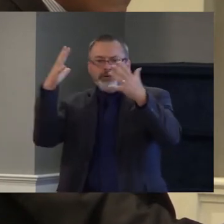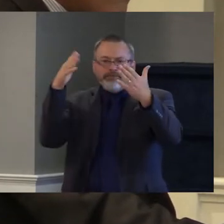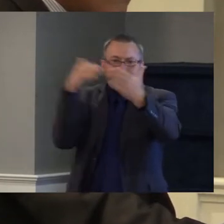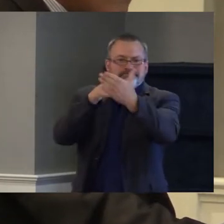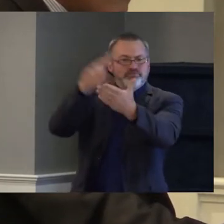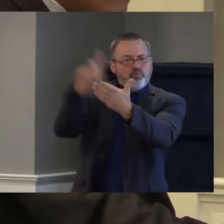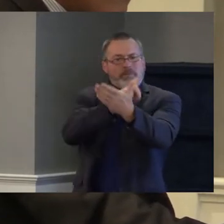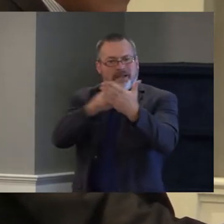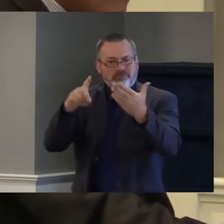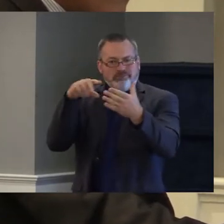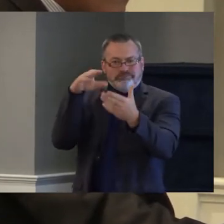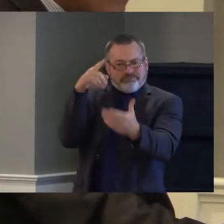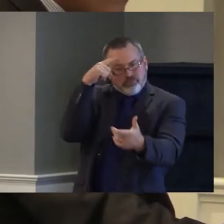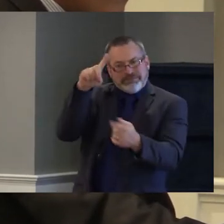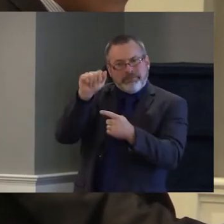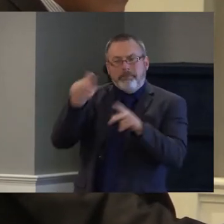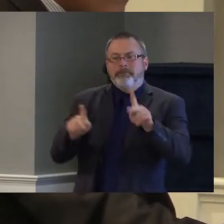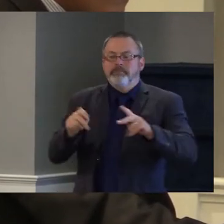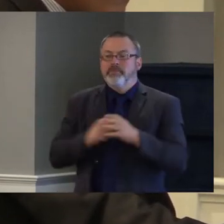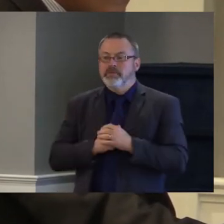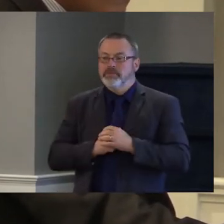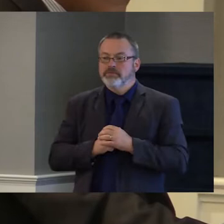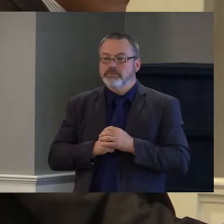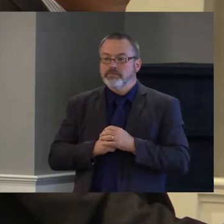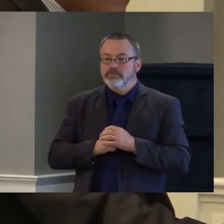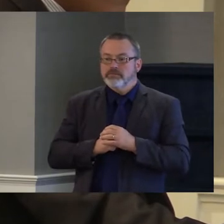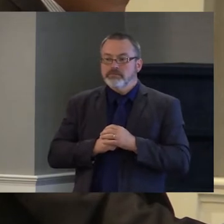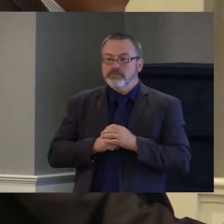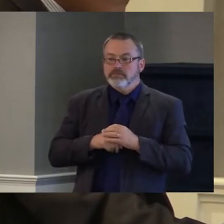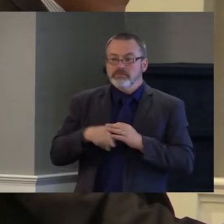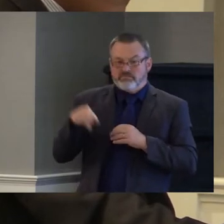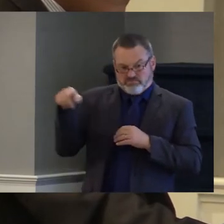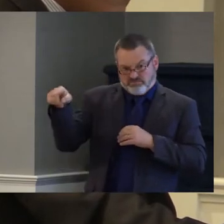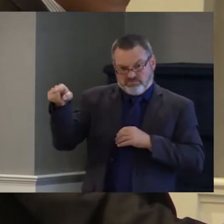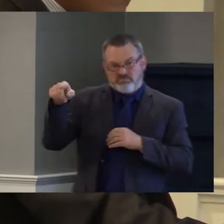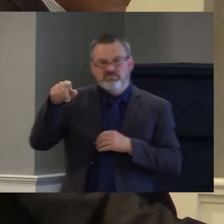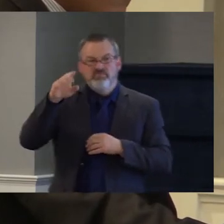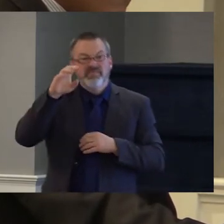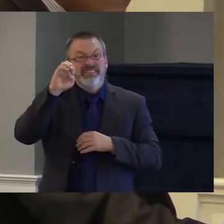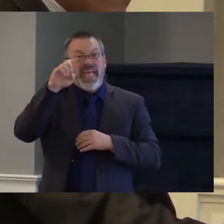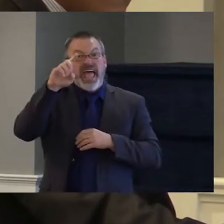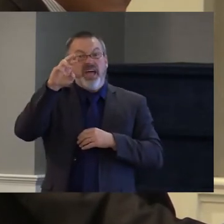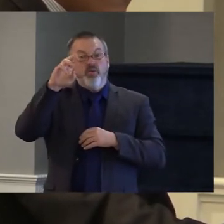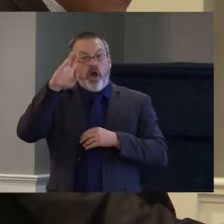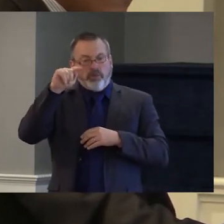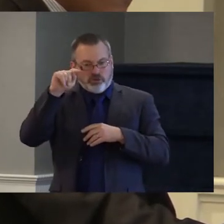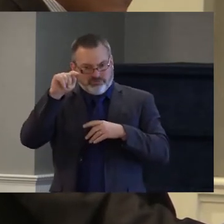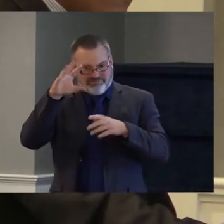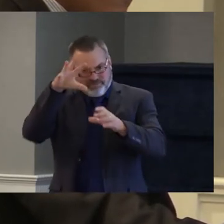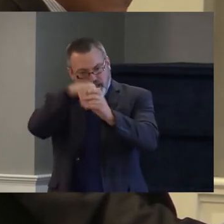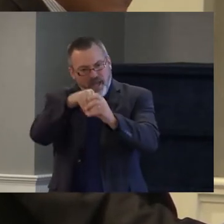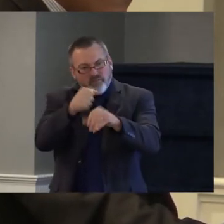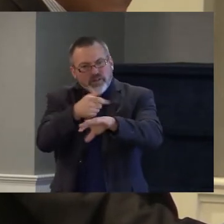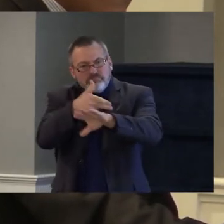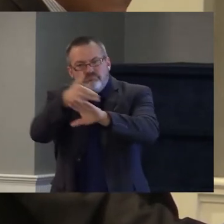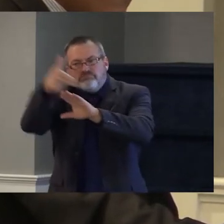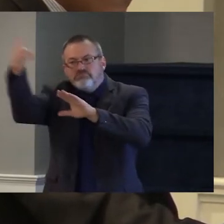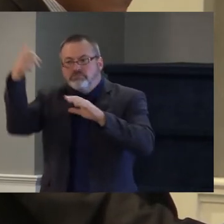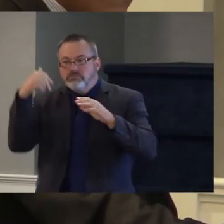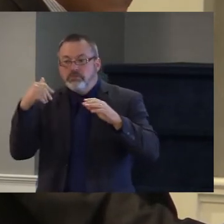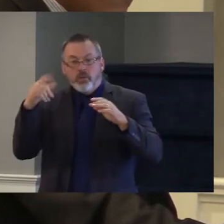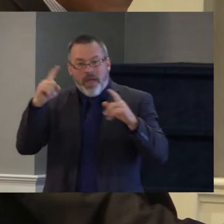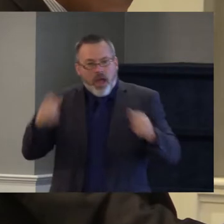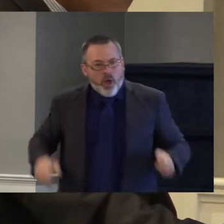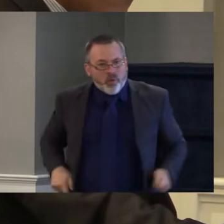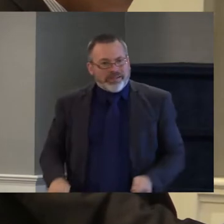Act. And to the Capitol crawl of 1990, where protesters, many of whom relied on mobility aids, crawled up the steps